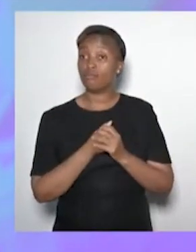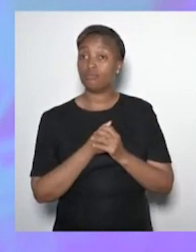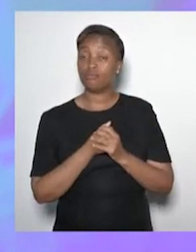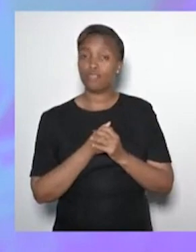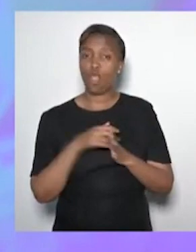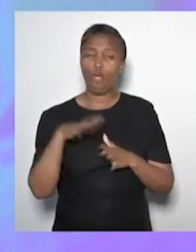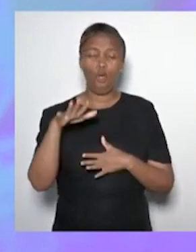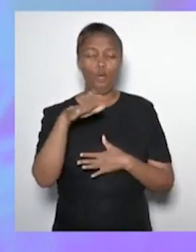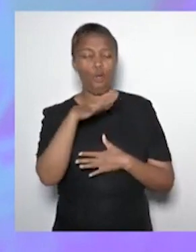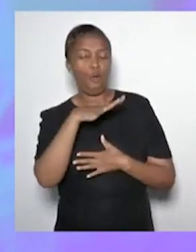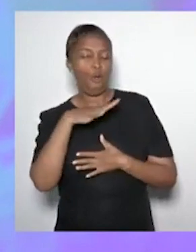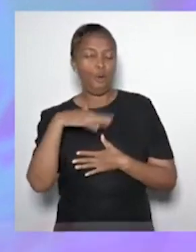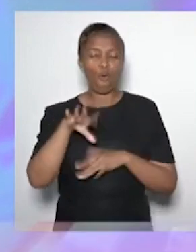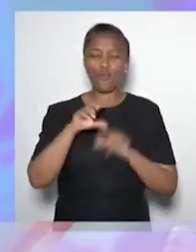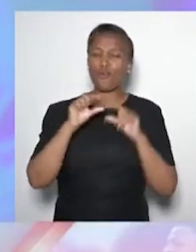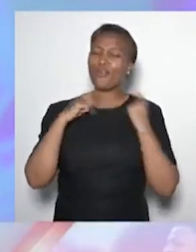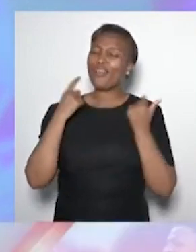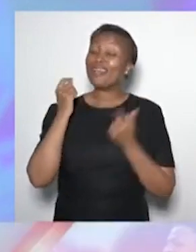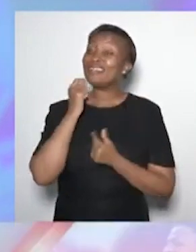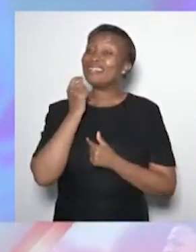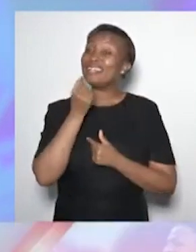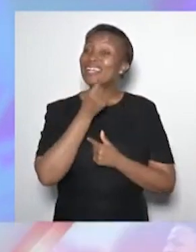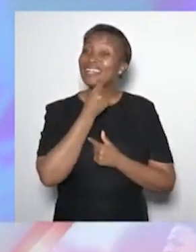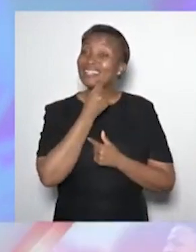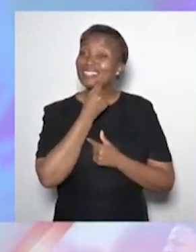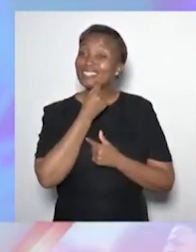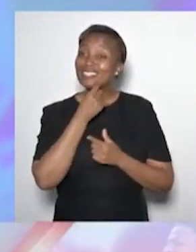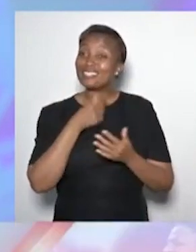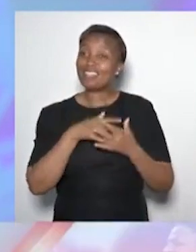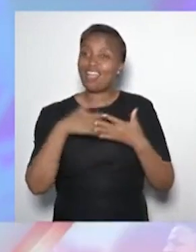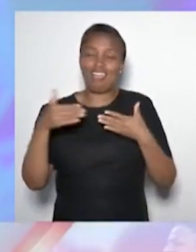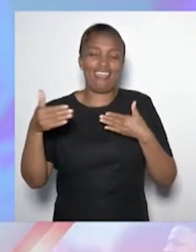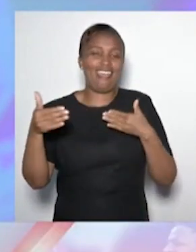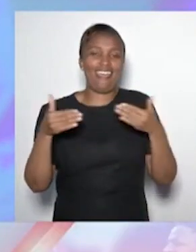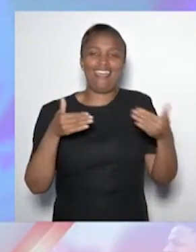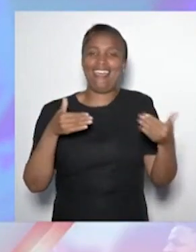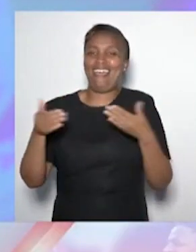holy priest, I would say, to facilitate is nice.